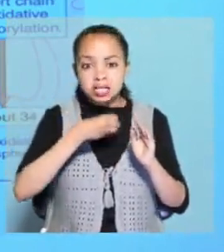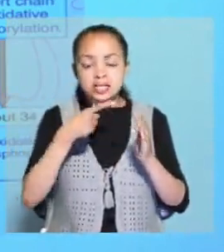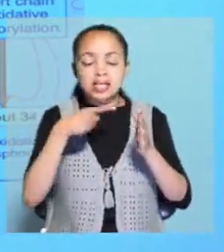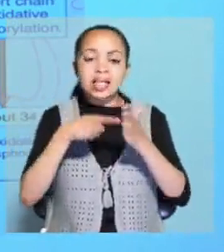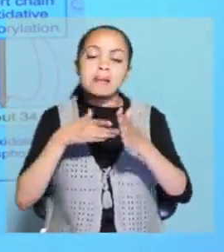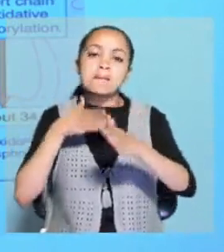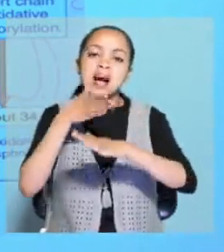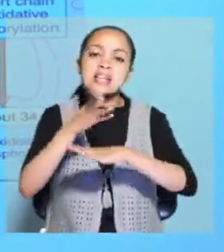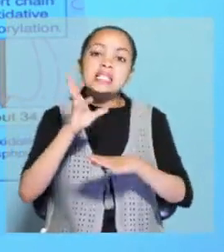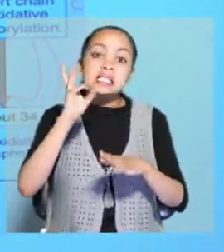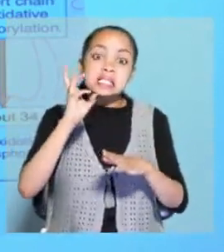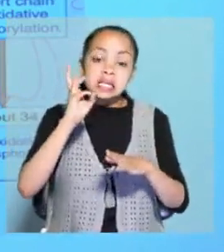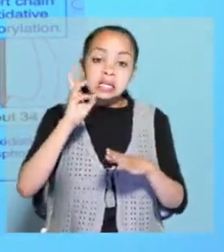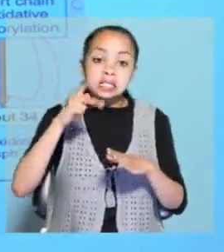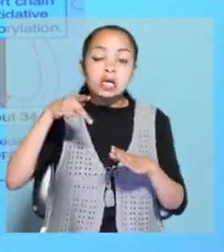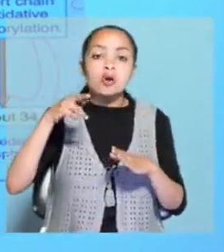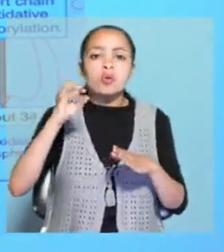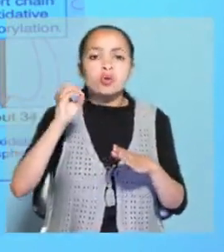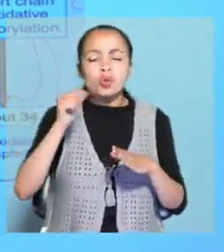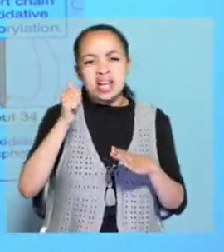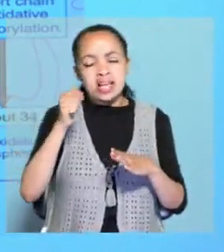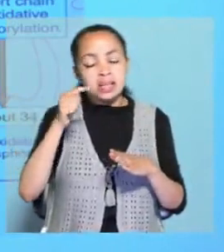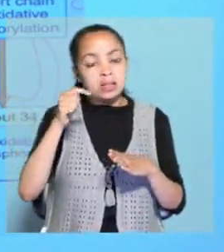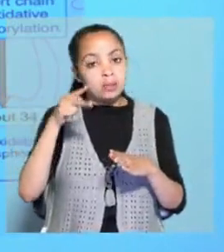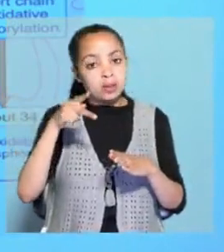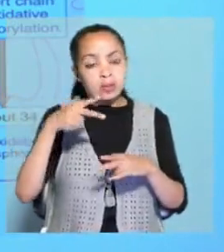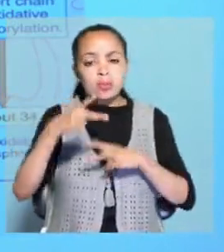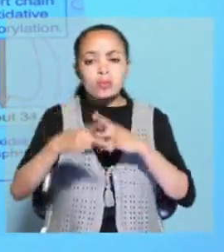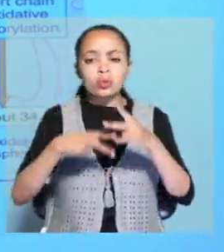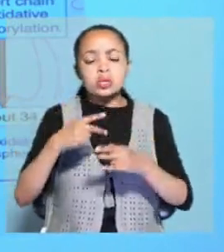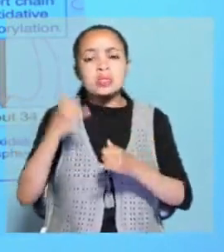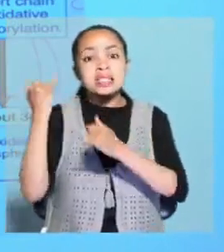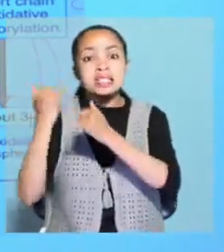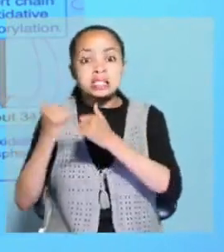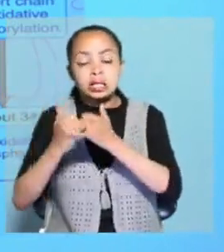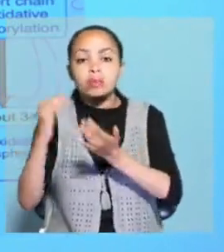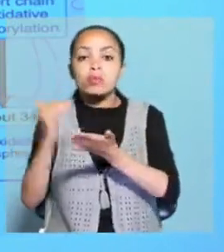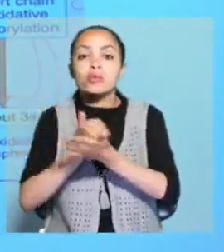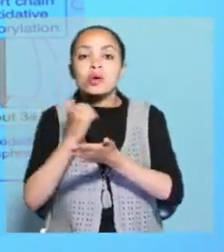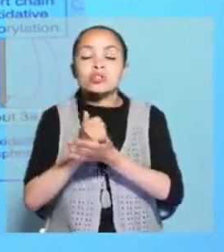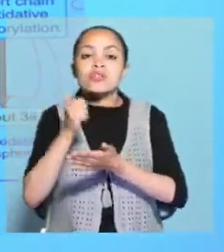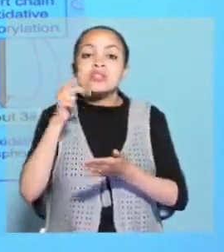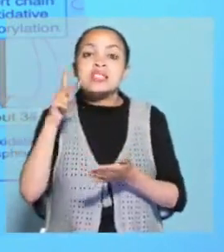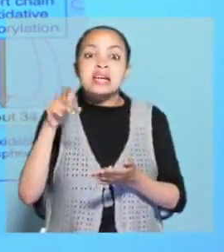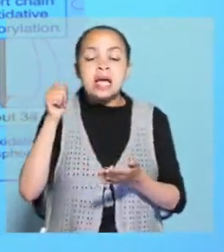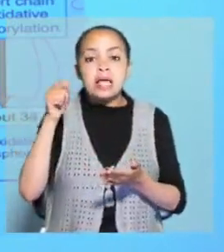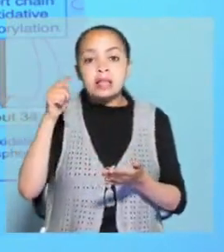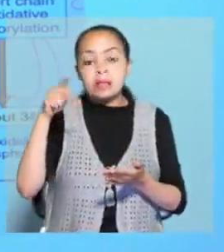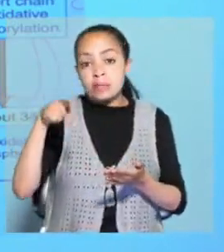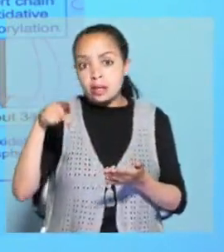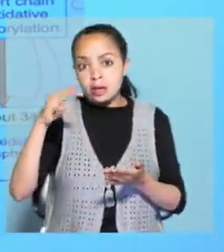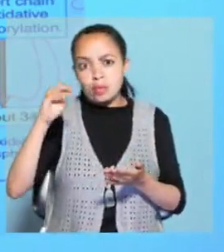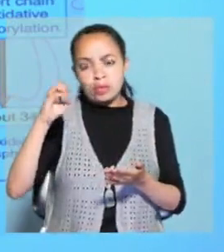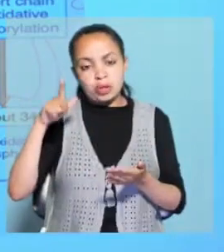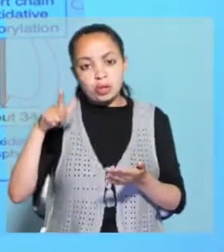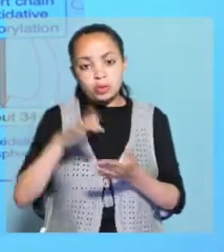it passes 6 protons through ATP synthesis, which results in production of 3 ATP molecule.